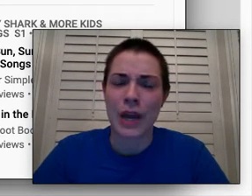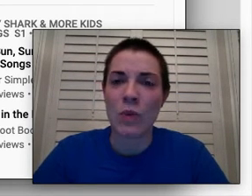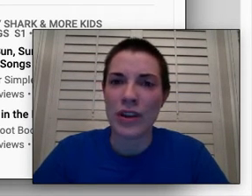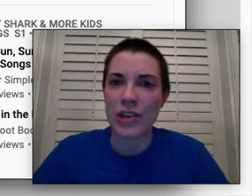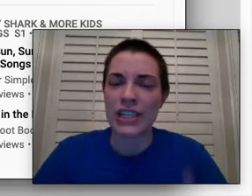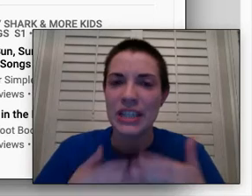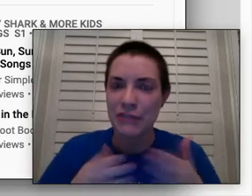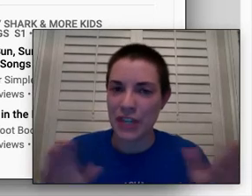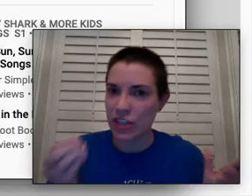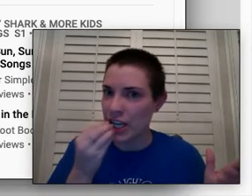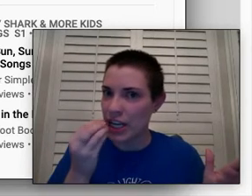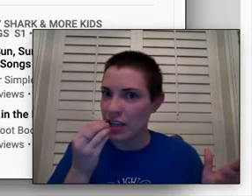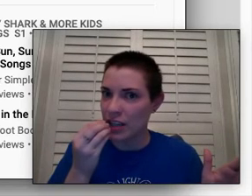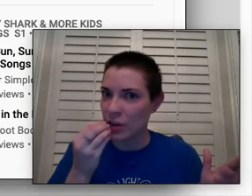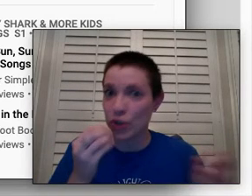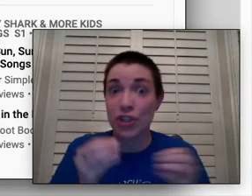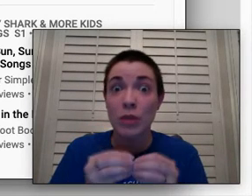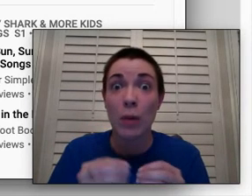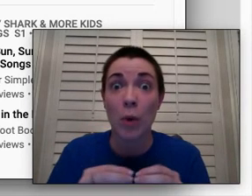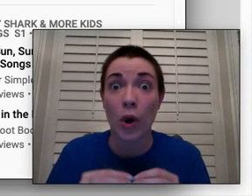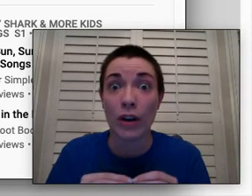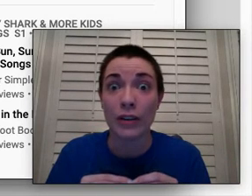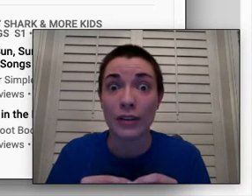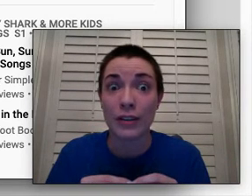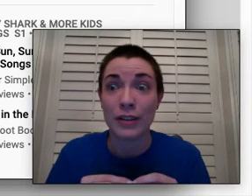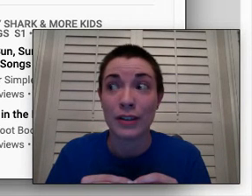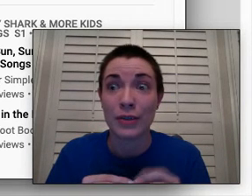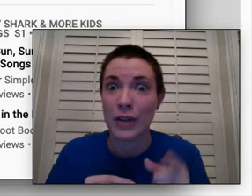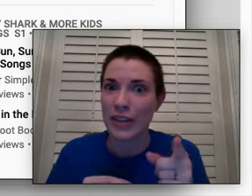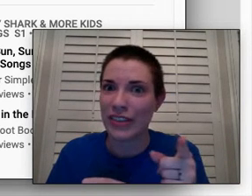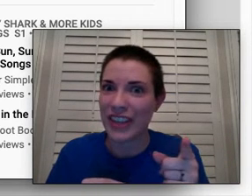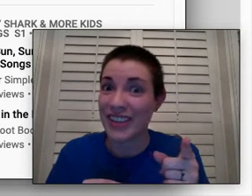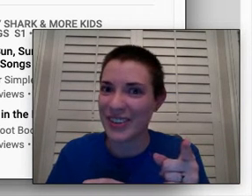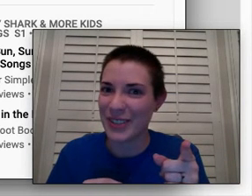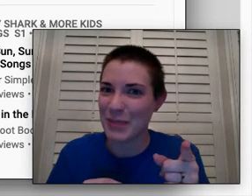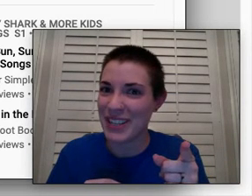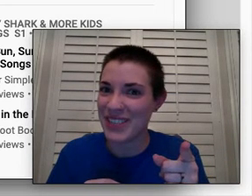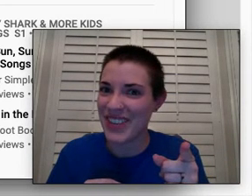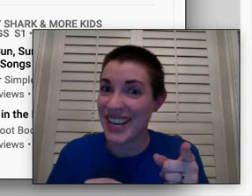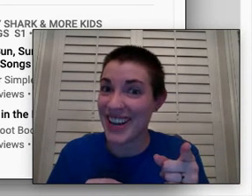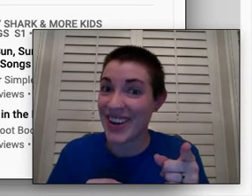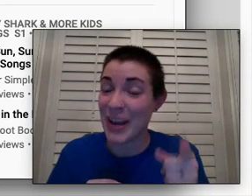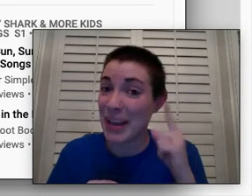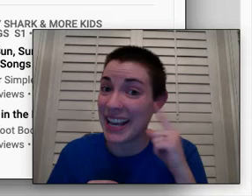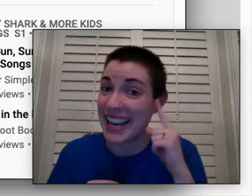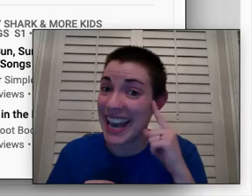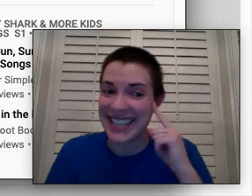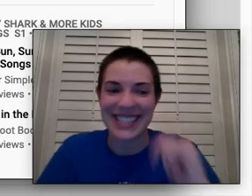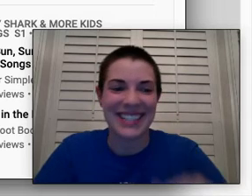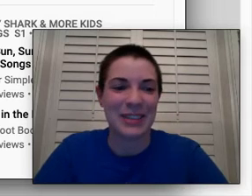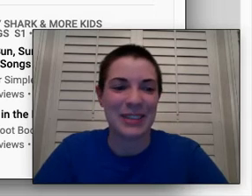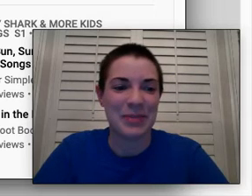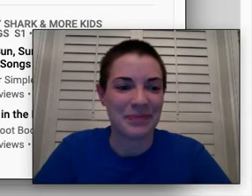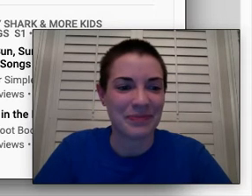I wonder, is he finished eating or does he want more? What do you think? You can always pause the video and make a